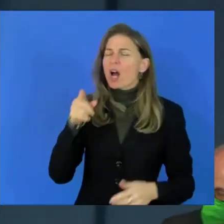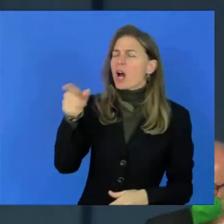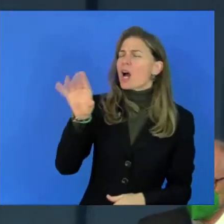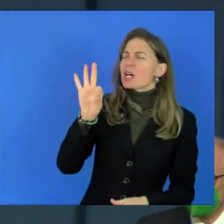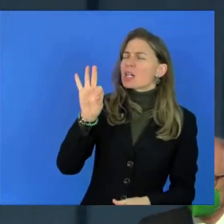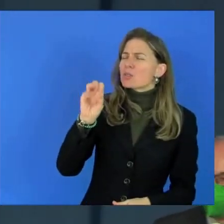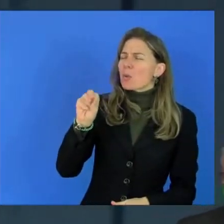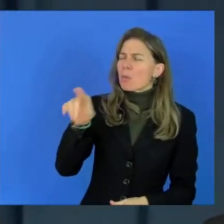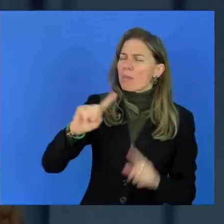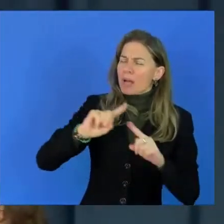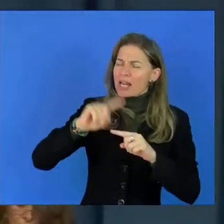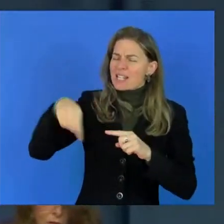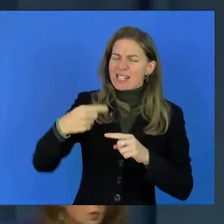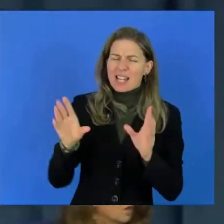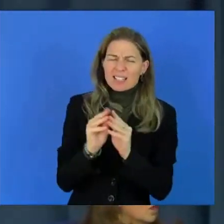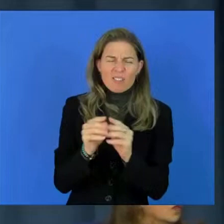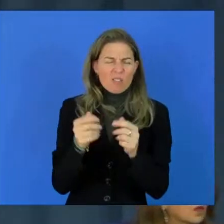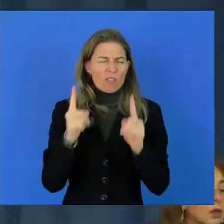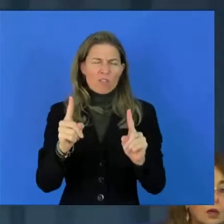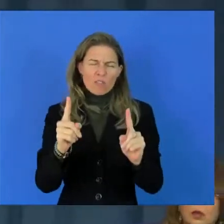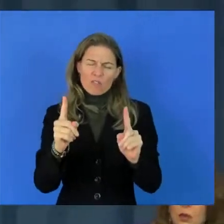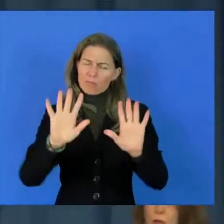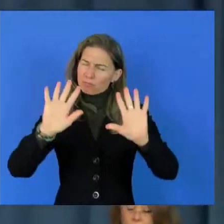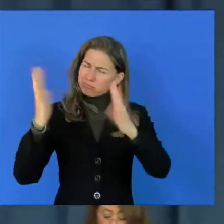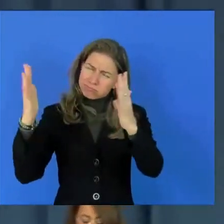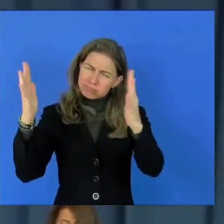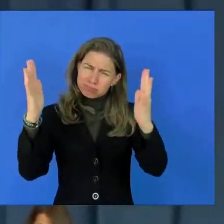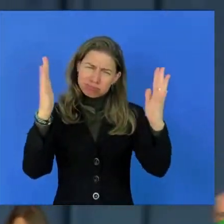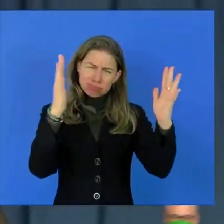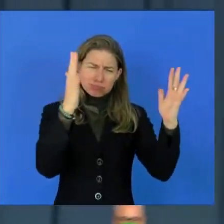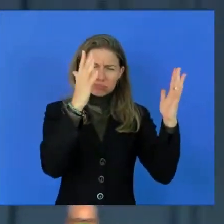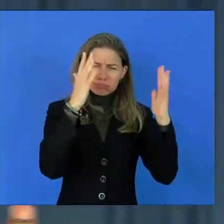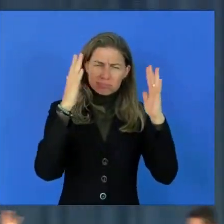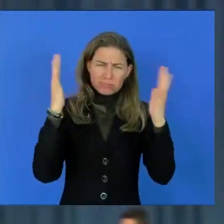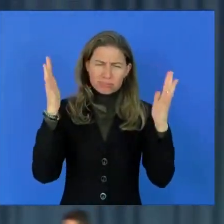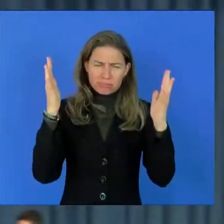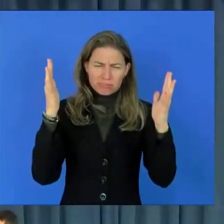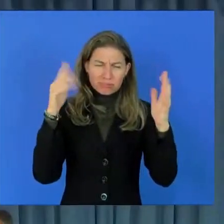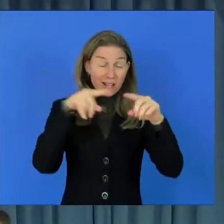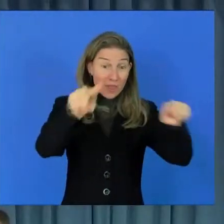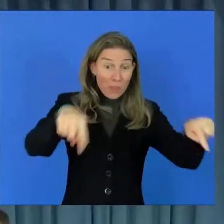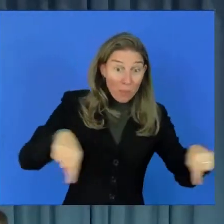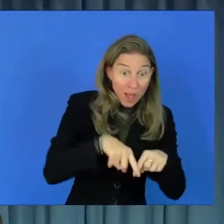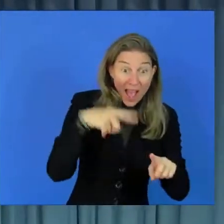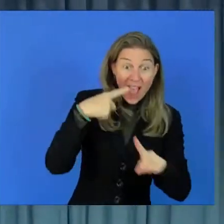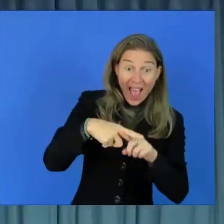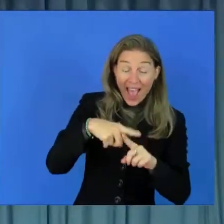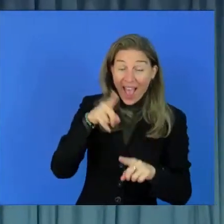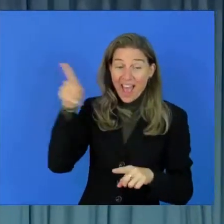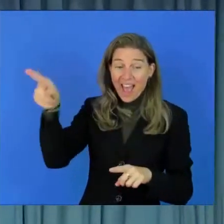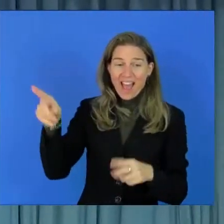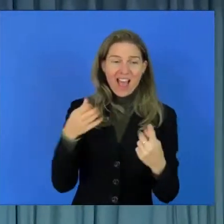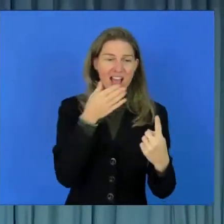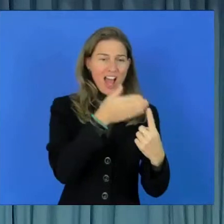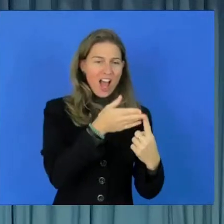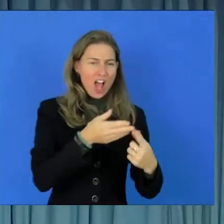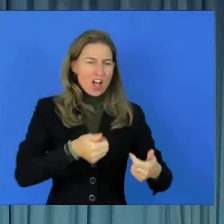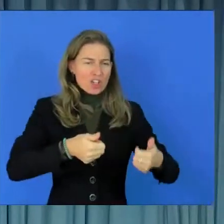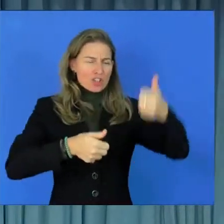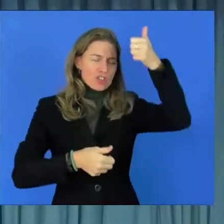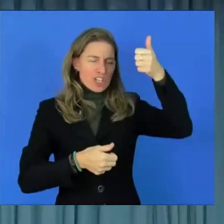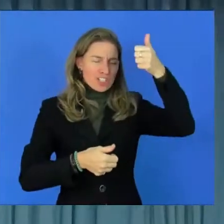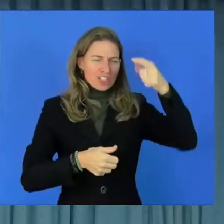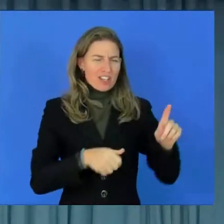room? But can we give a big, massive round of applause, please, online and offline, to Director General Waly, Martin